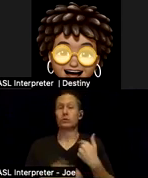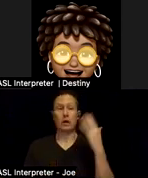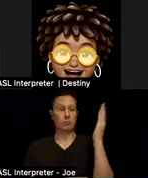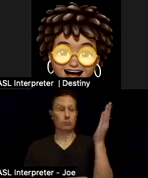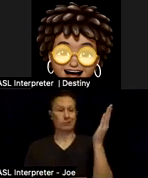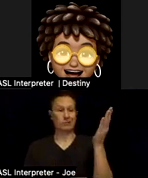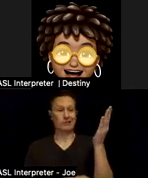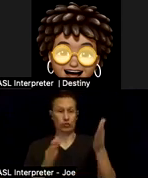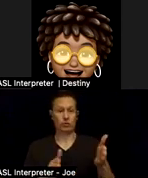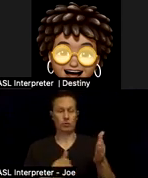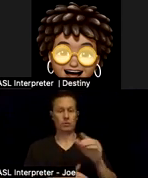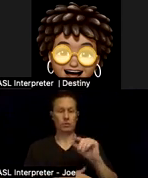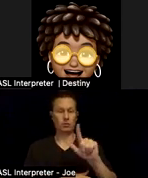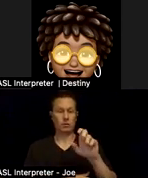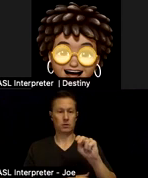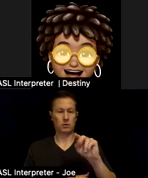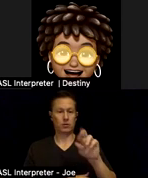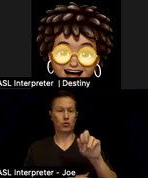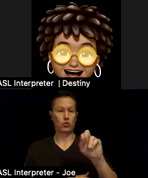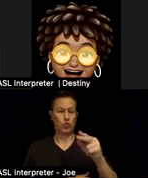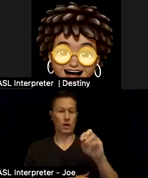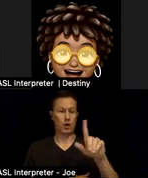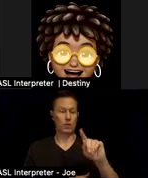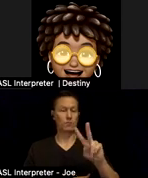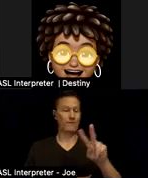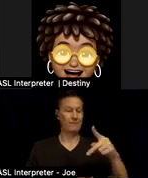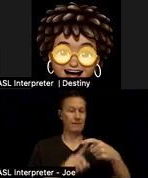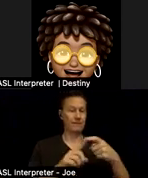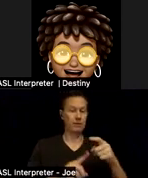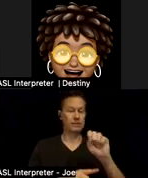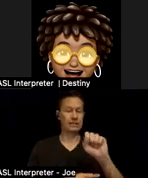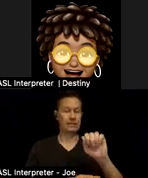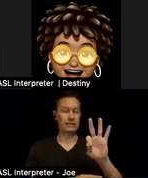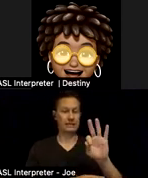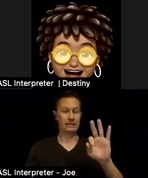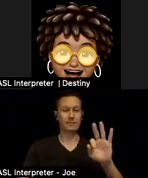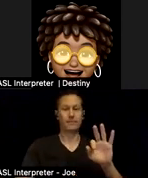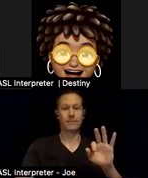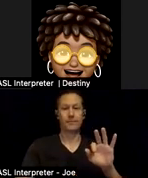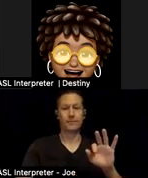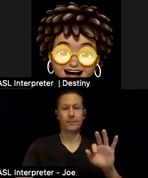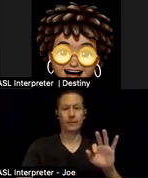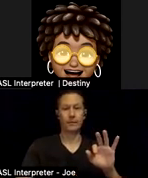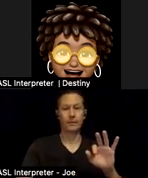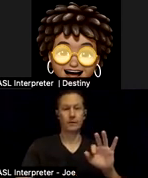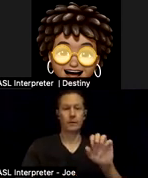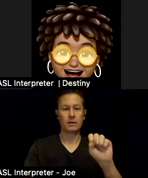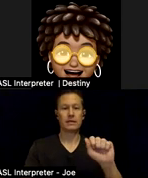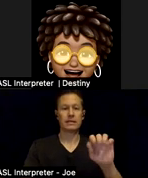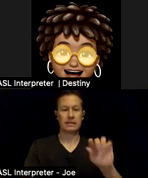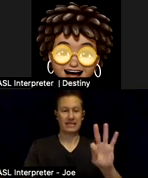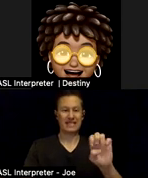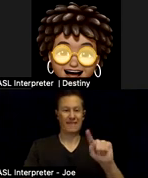Granholm is a vice president from Safety Proof, and Trevyn Reese is also a vice president with Ready America. These are two of